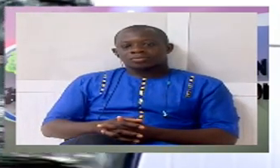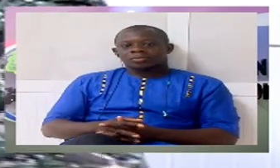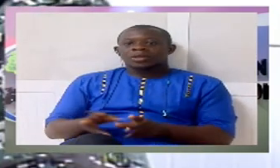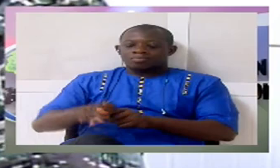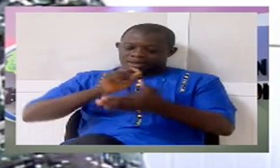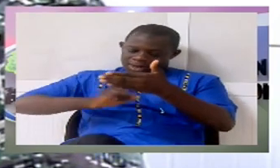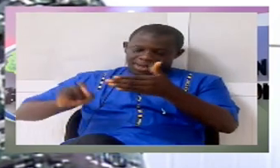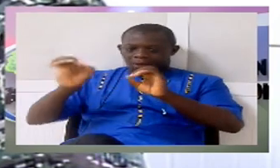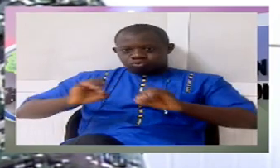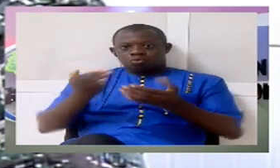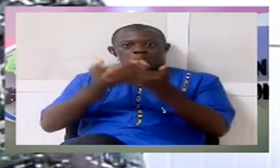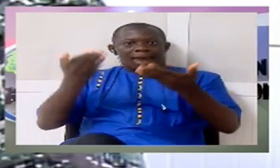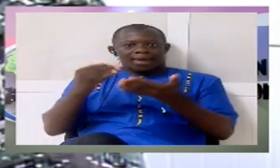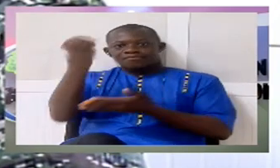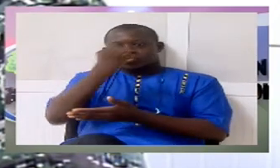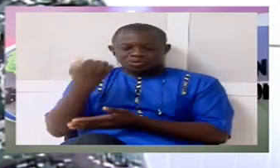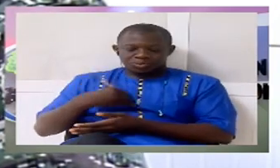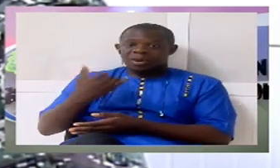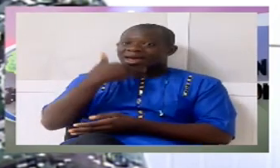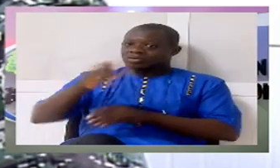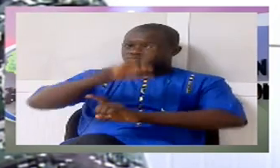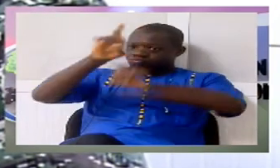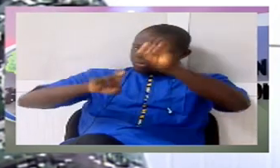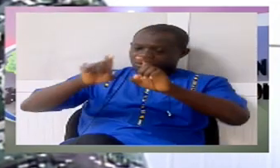I didn't put it there because at that time I wasn't